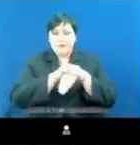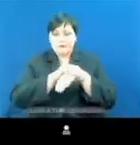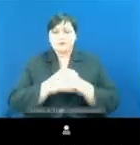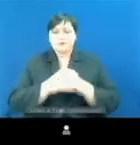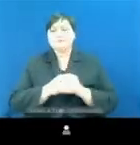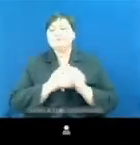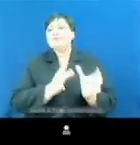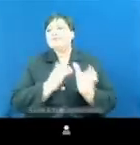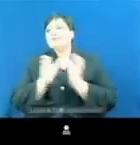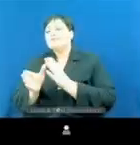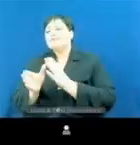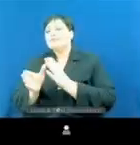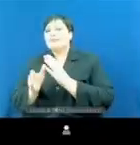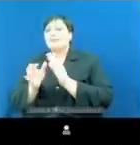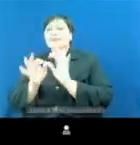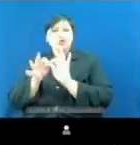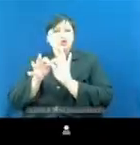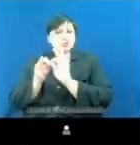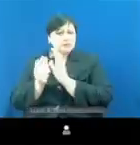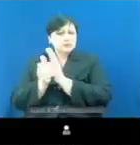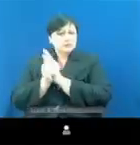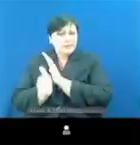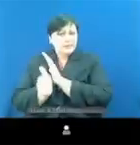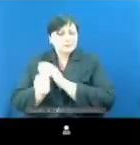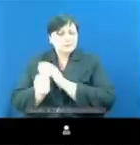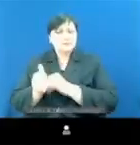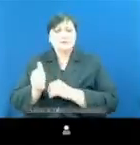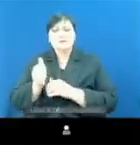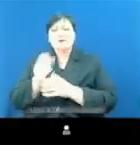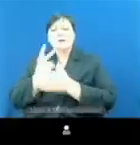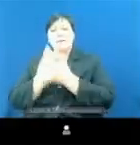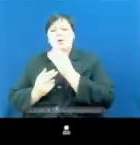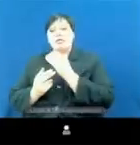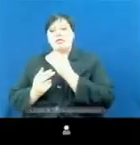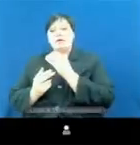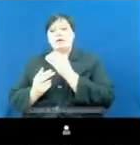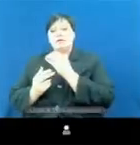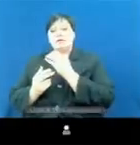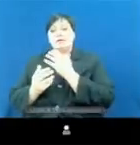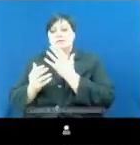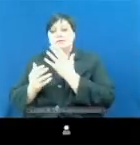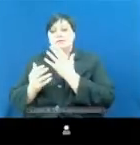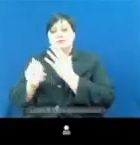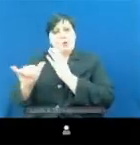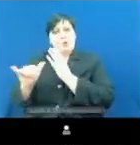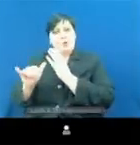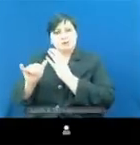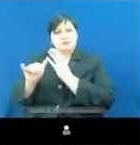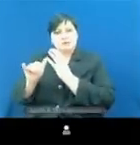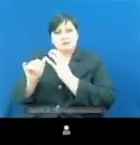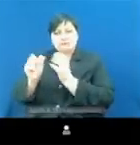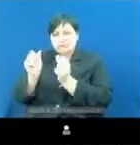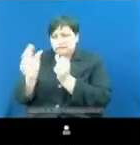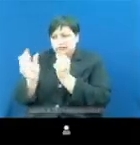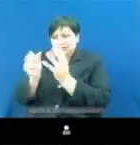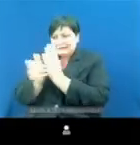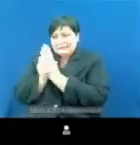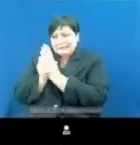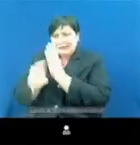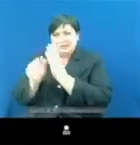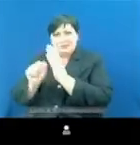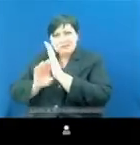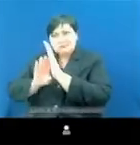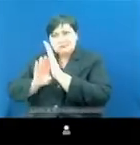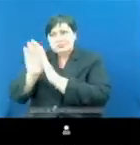Technical interpreting skills, which are those technical competencies that need to be mastered in order to be effective as